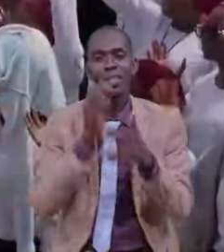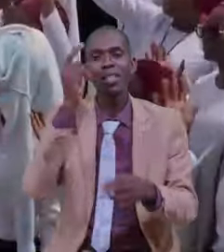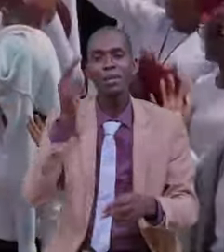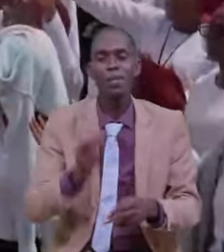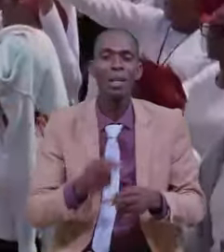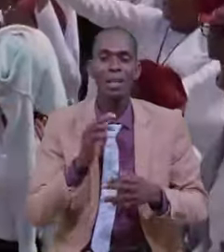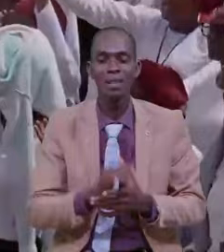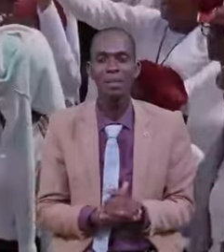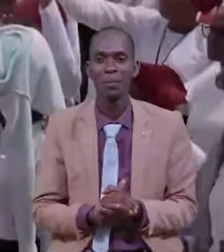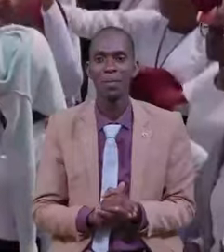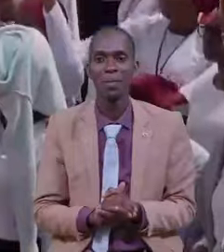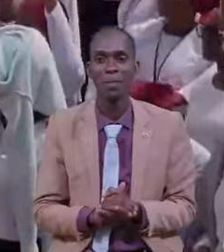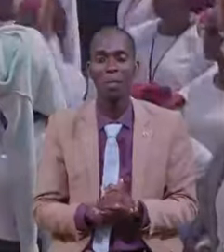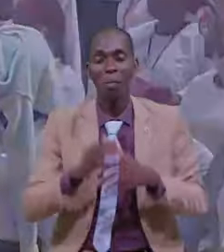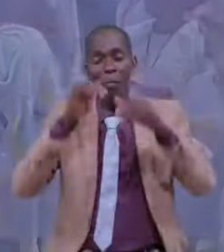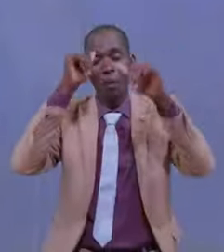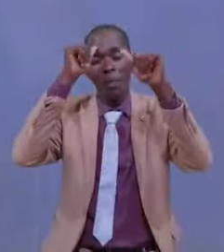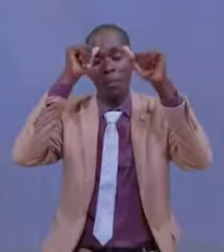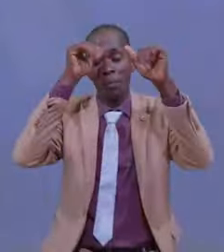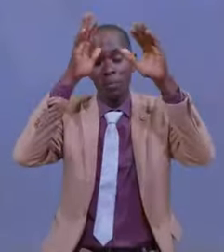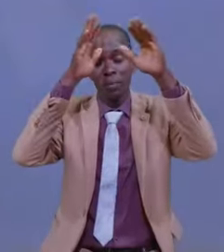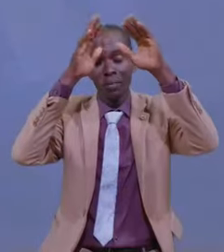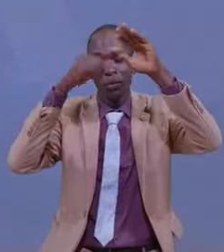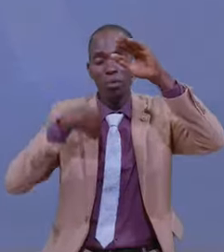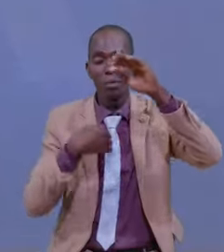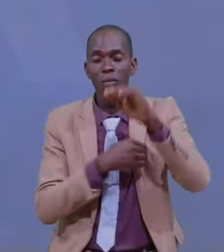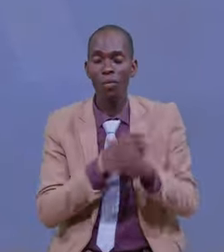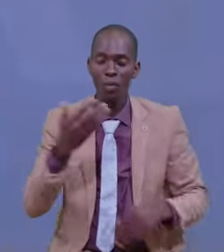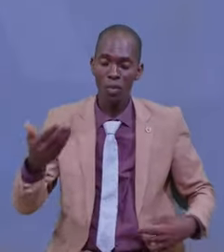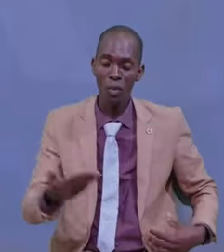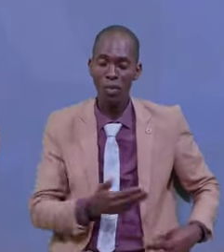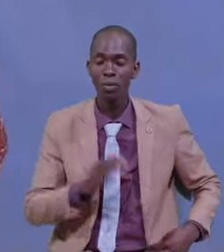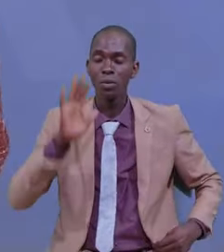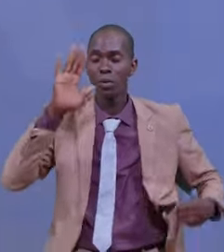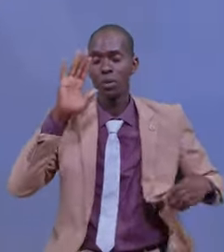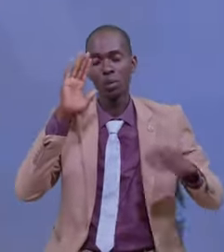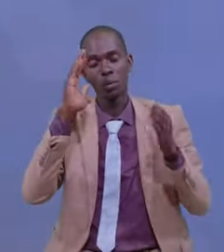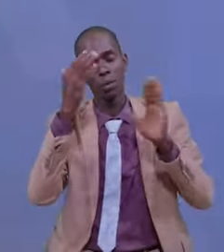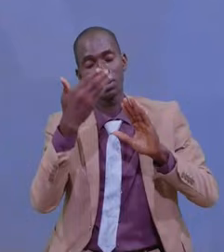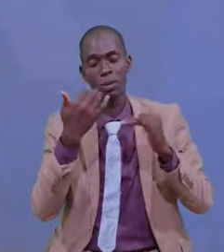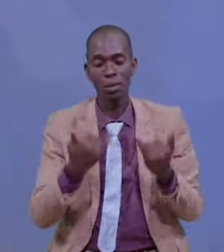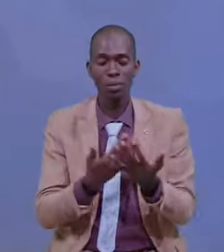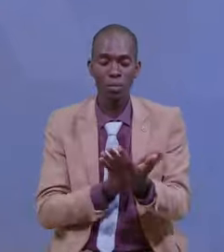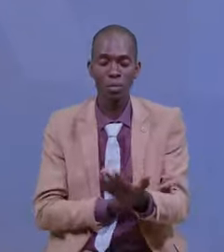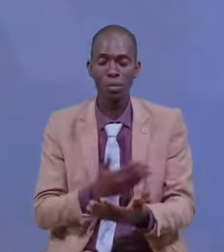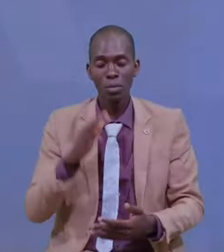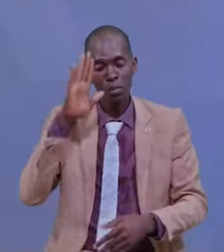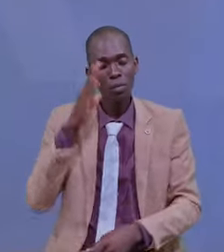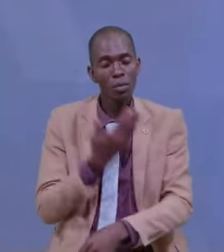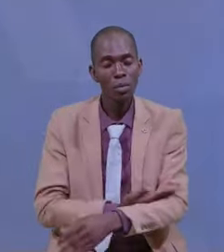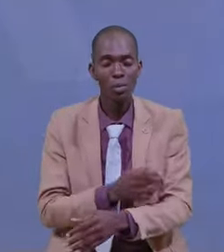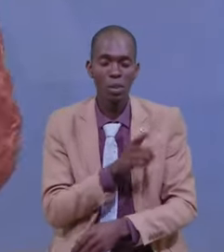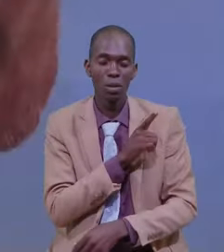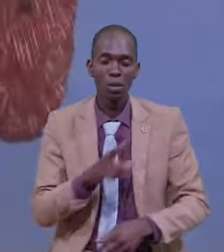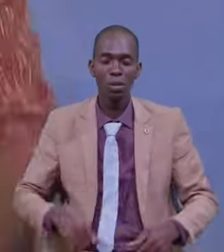name. Father, we welcome your presence this morning. Son, Lord